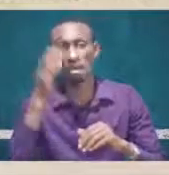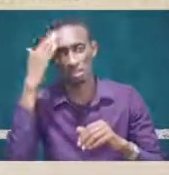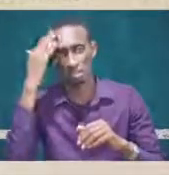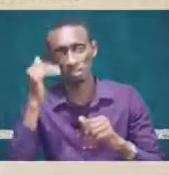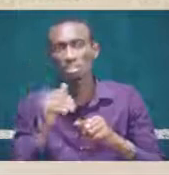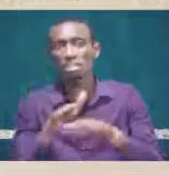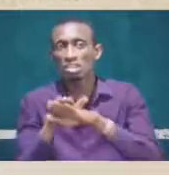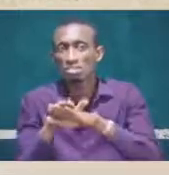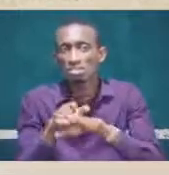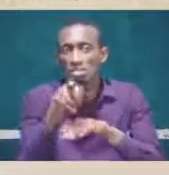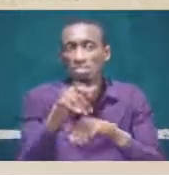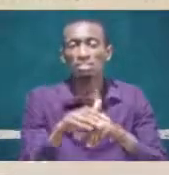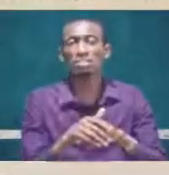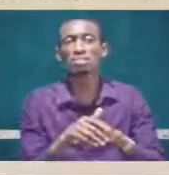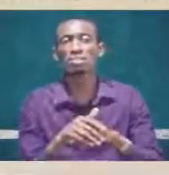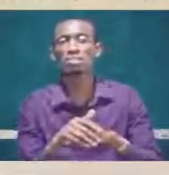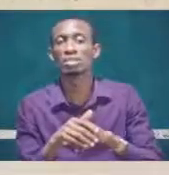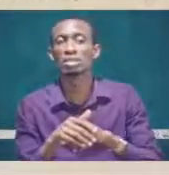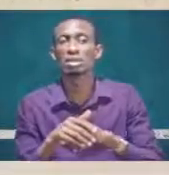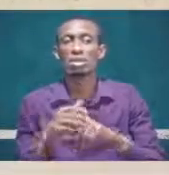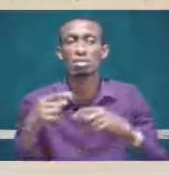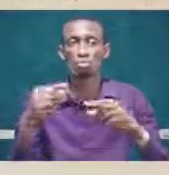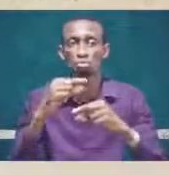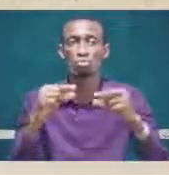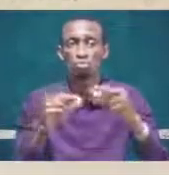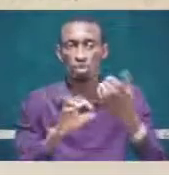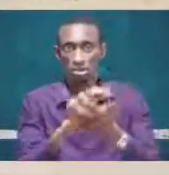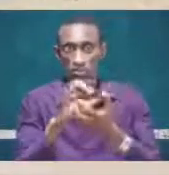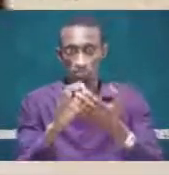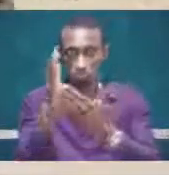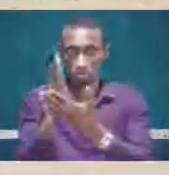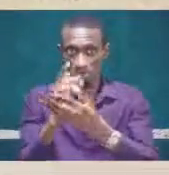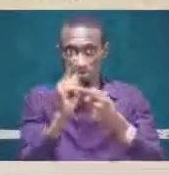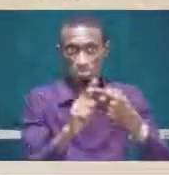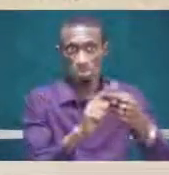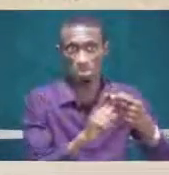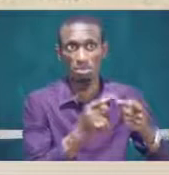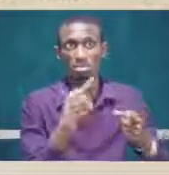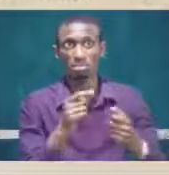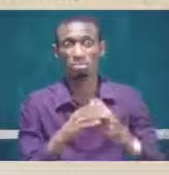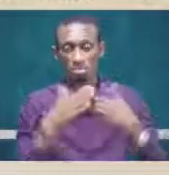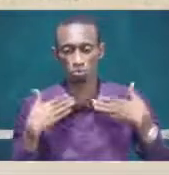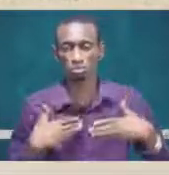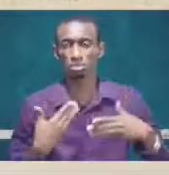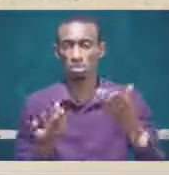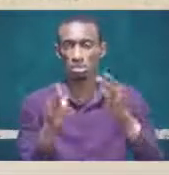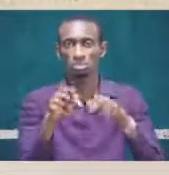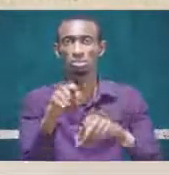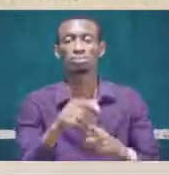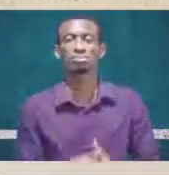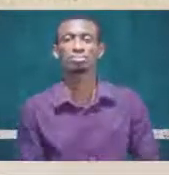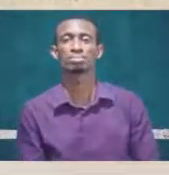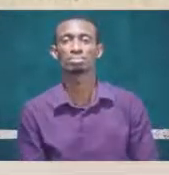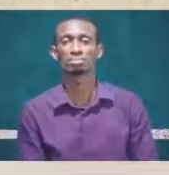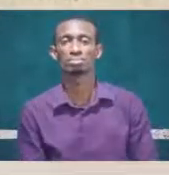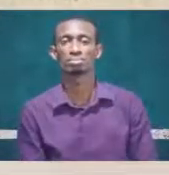we shall have specific 20 small structures which are going to be rearranged several times until you have your body coming up.